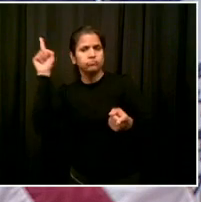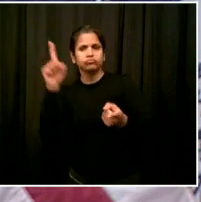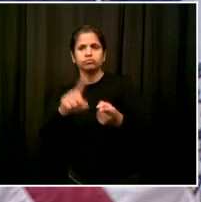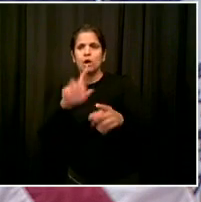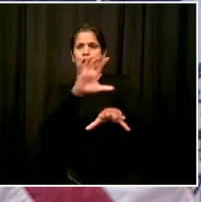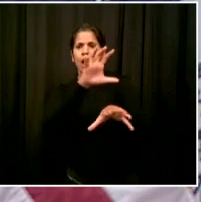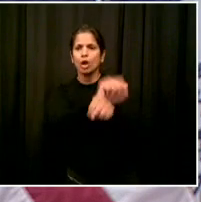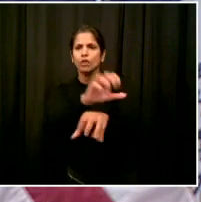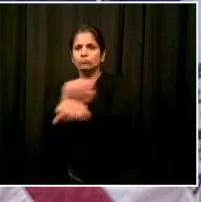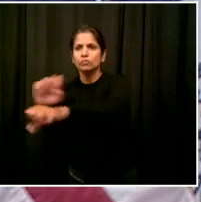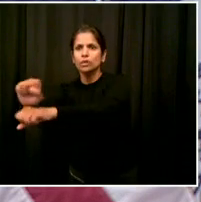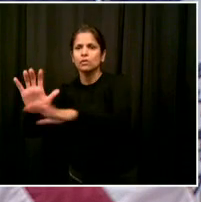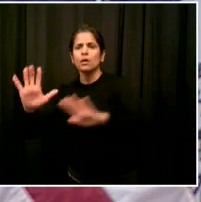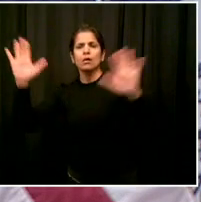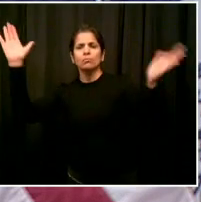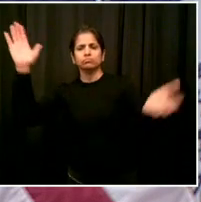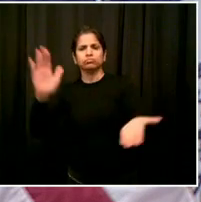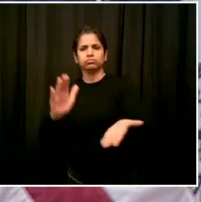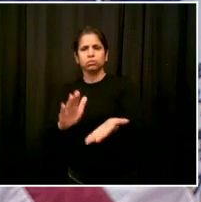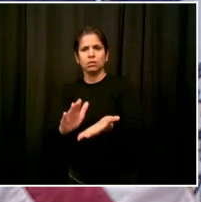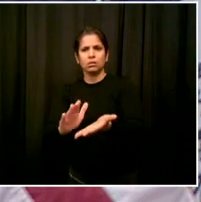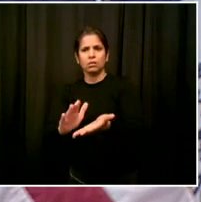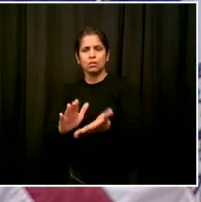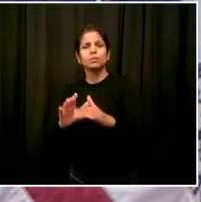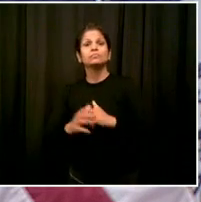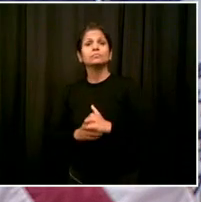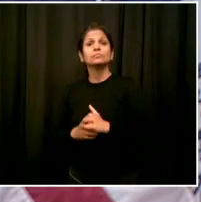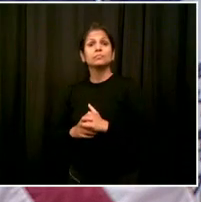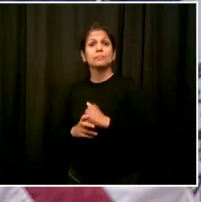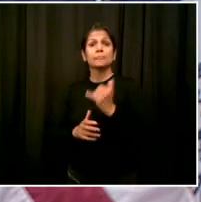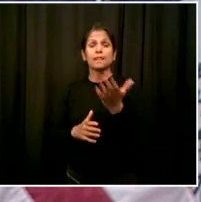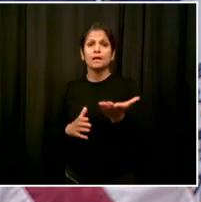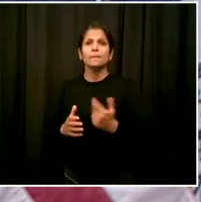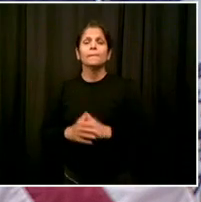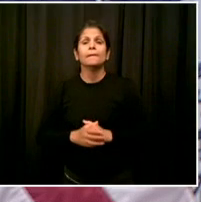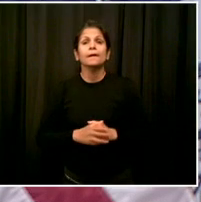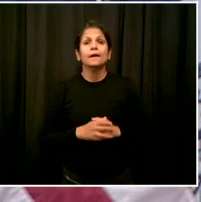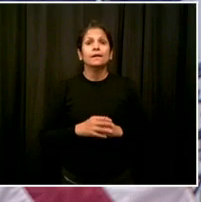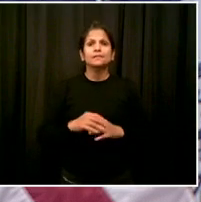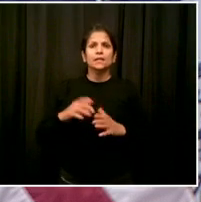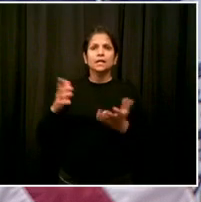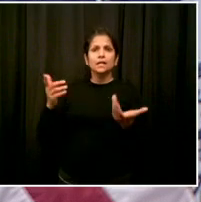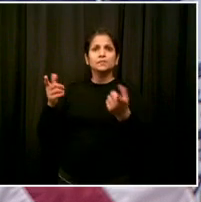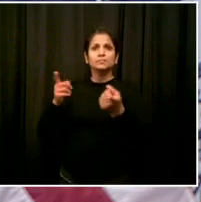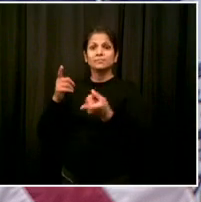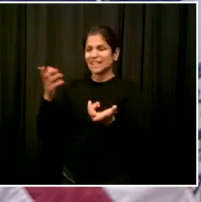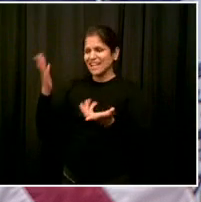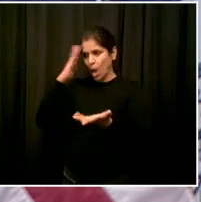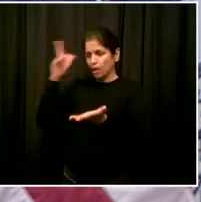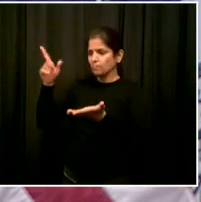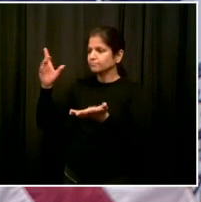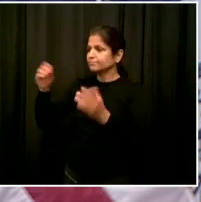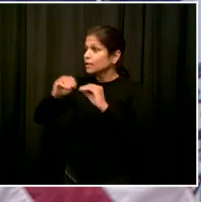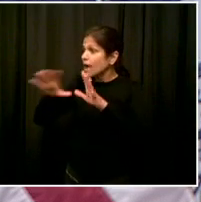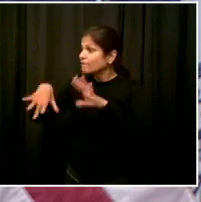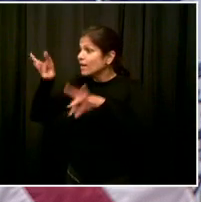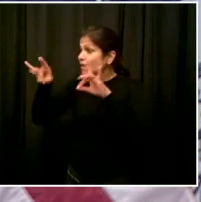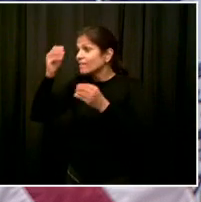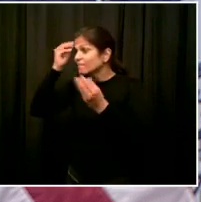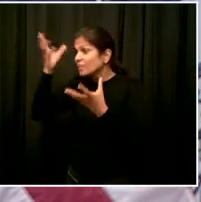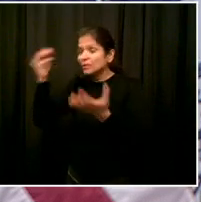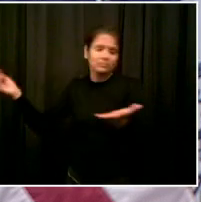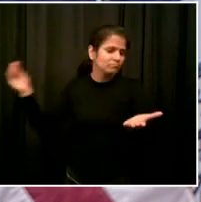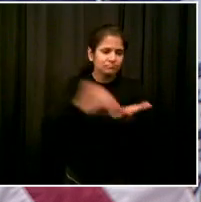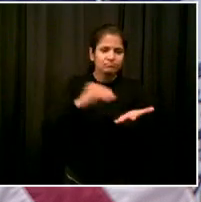keep talking about it. 180,000 fewer arrests in 2019 than 2013 last year, Bloomberg. You talk about the